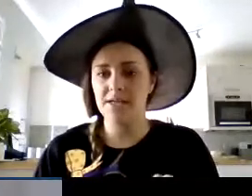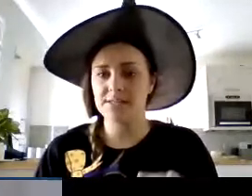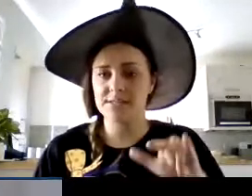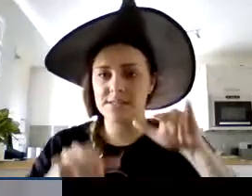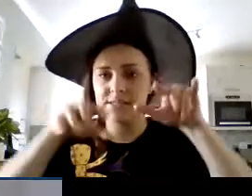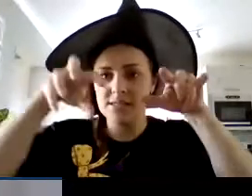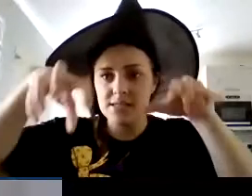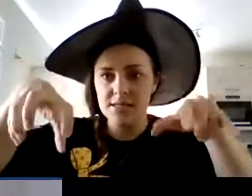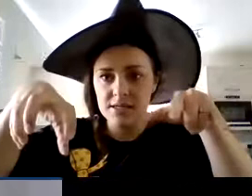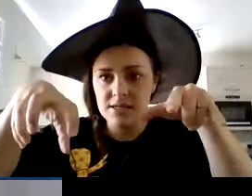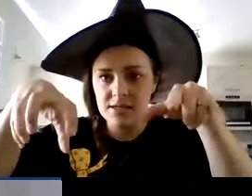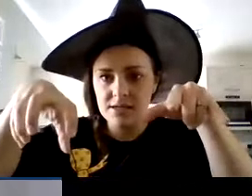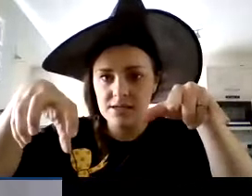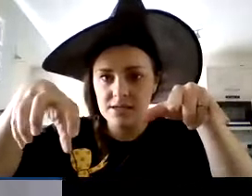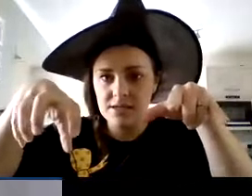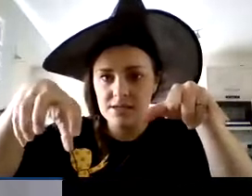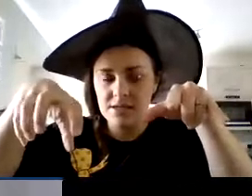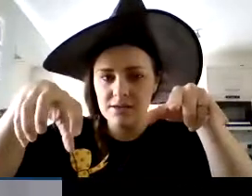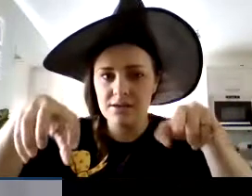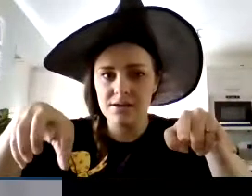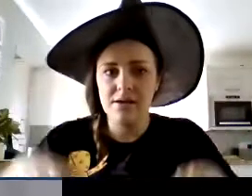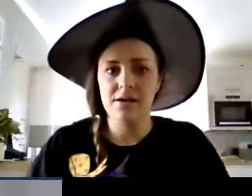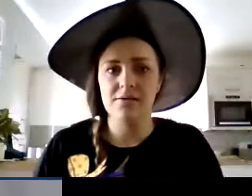horrible beast.